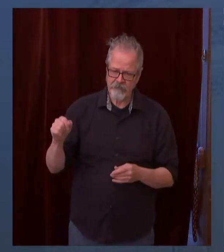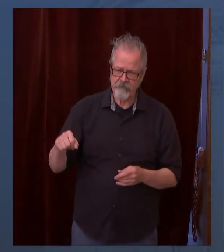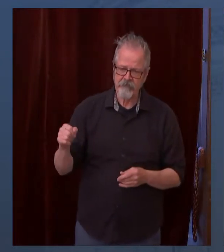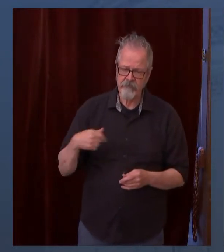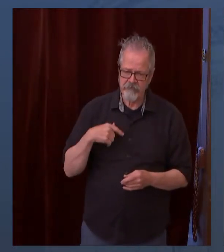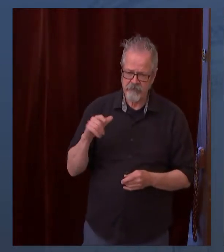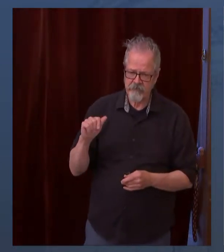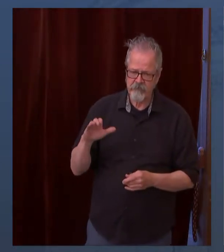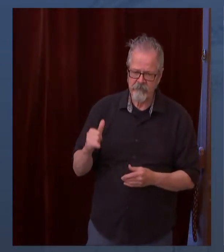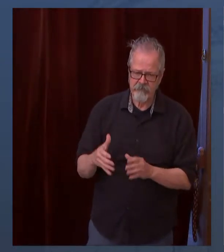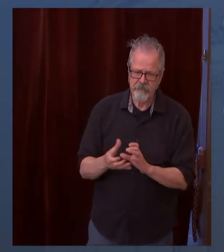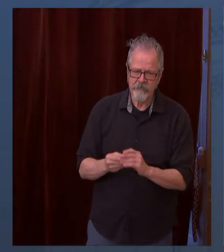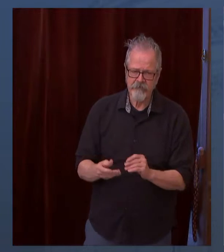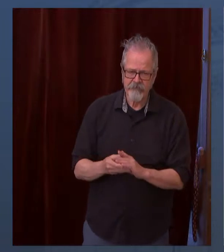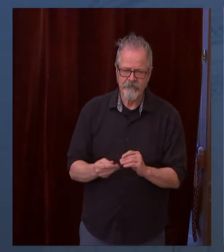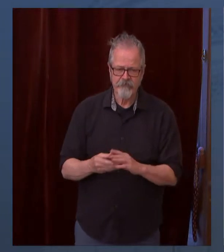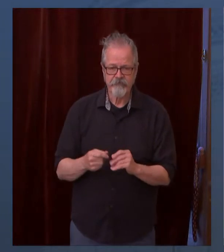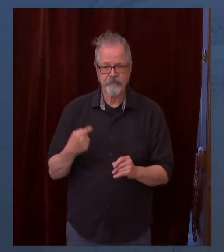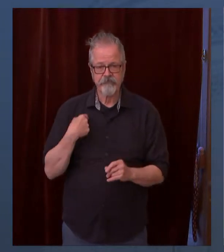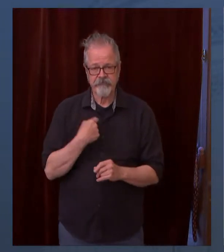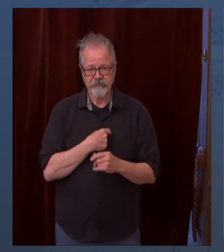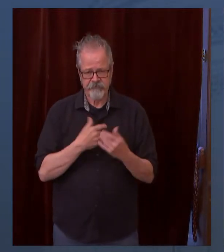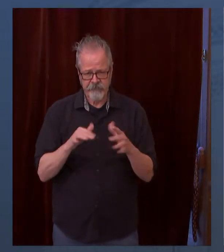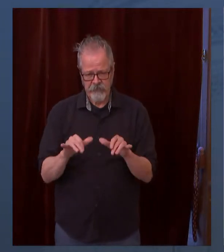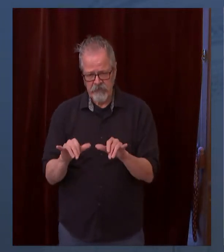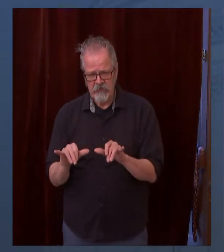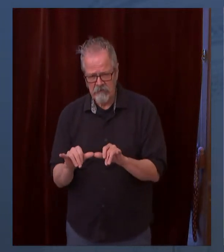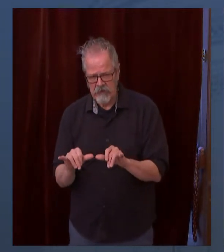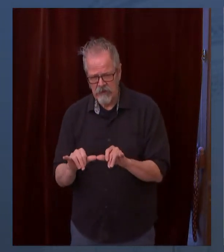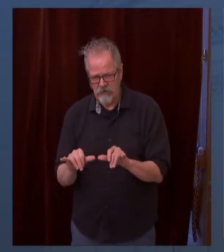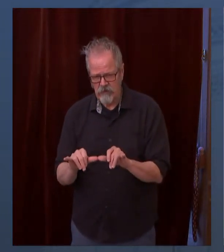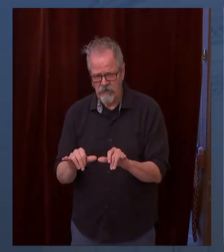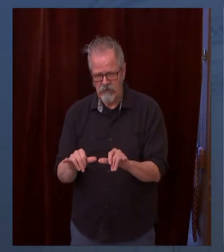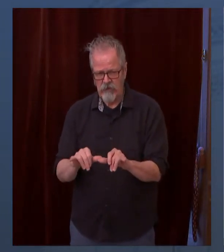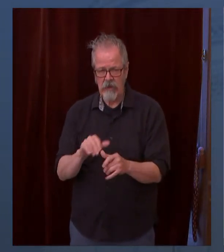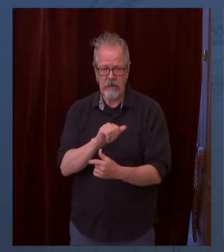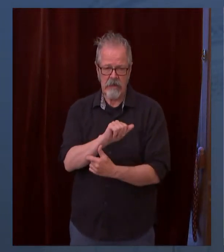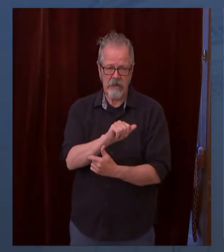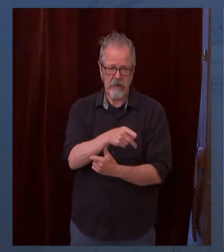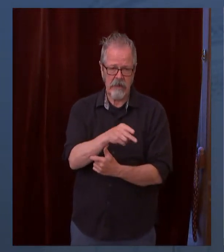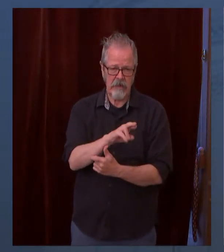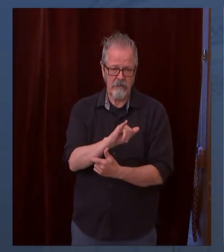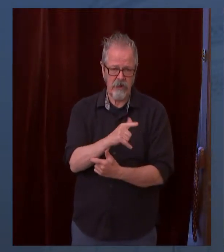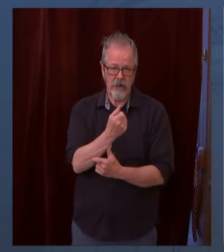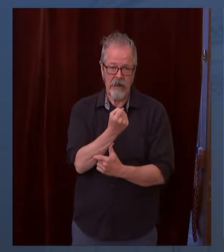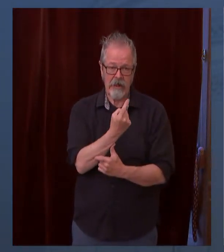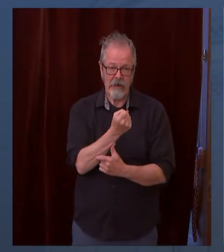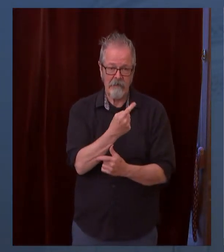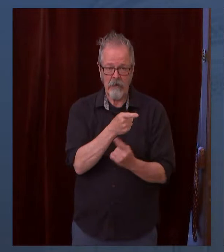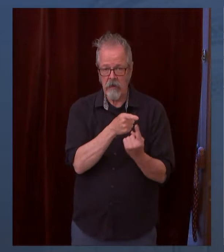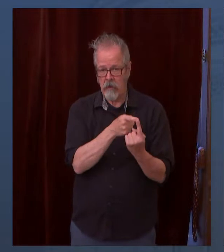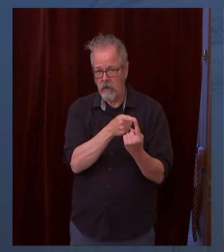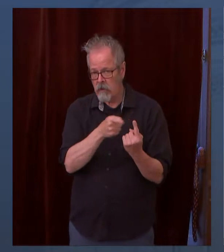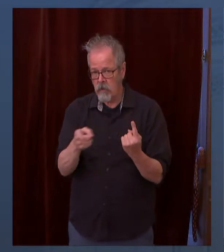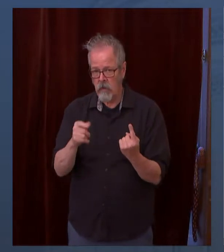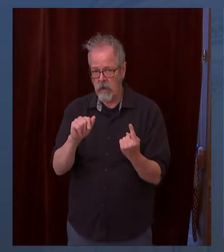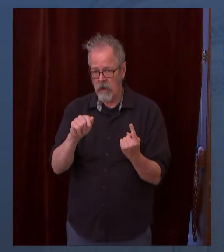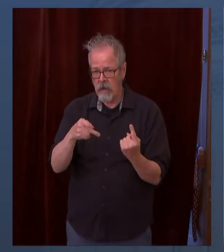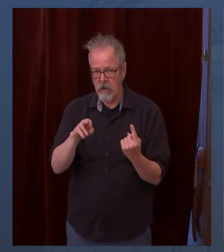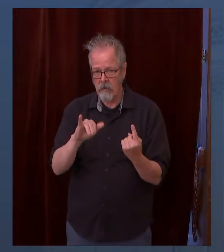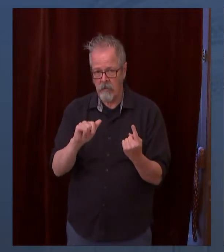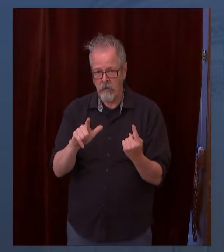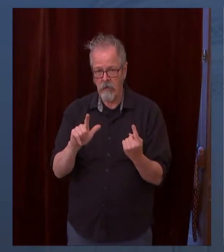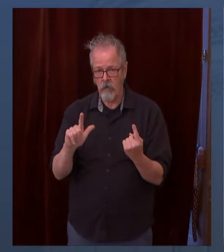for complete data will be April 11th through April 24th. For hospitalizations, April 15th through April